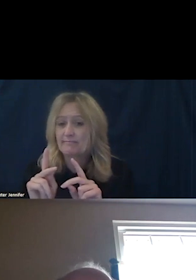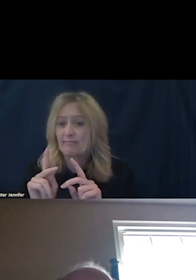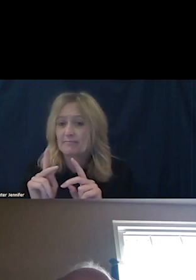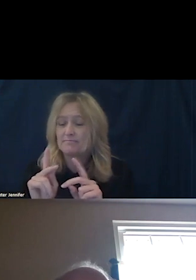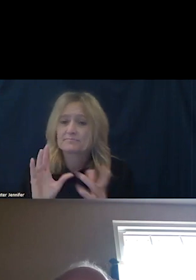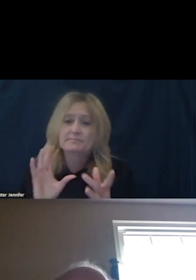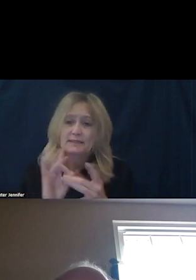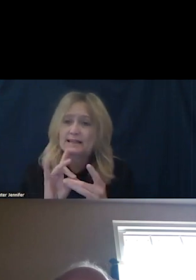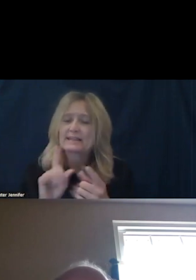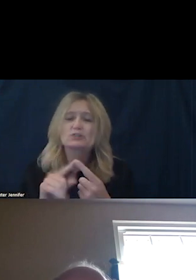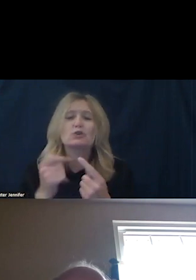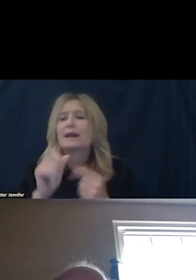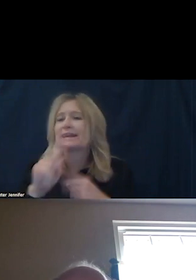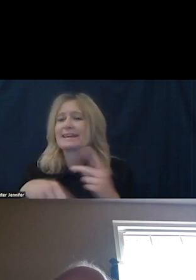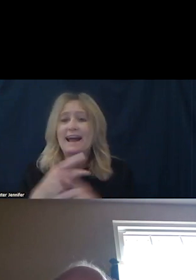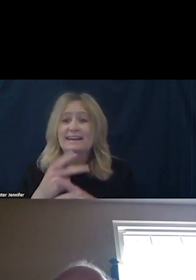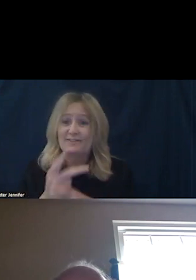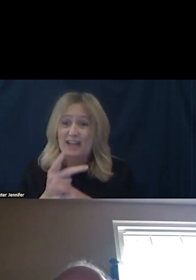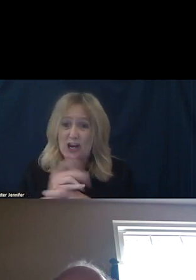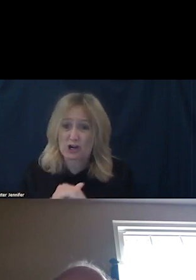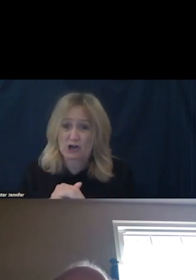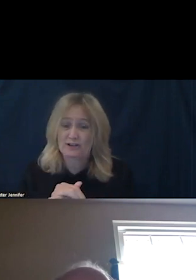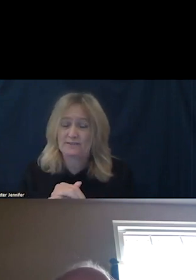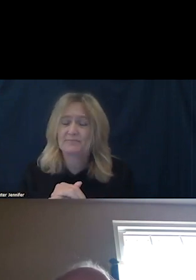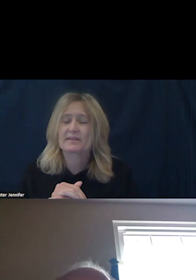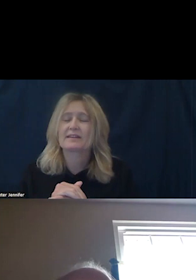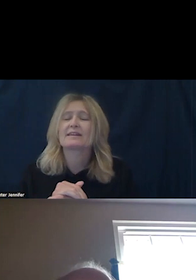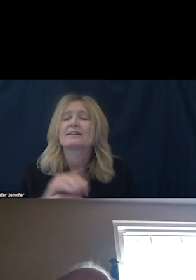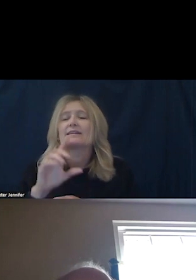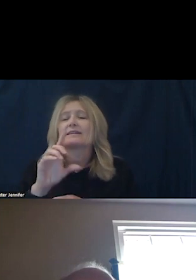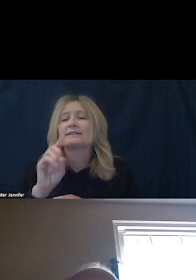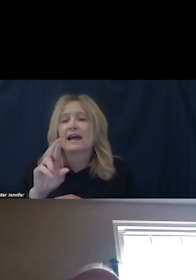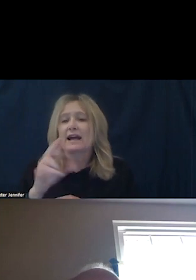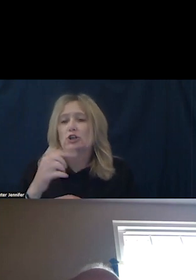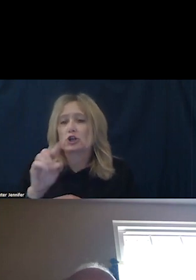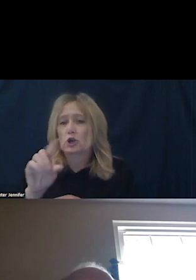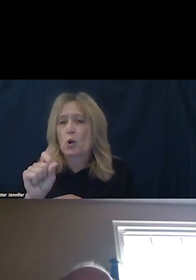to any kind of care. And Dr. Gould's continuing